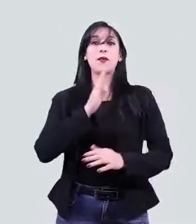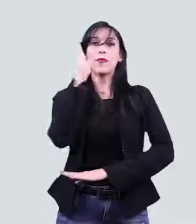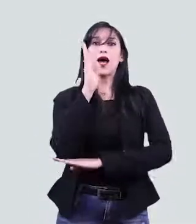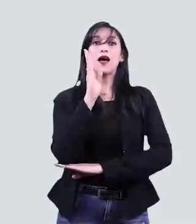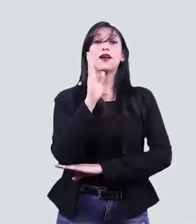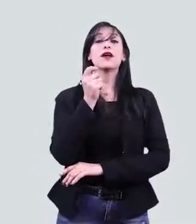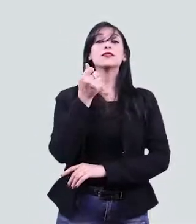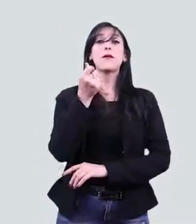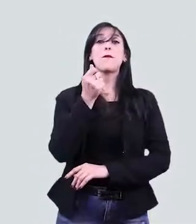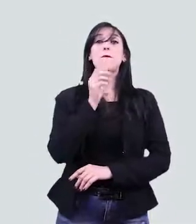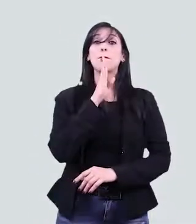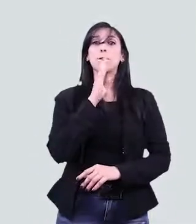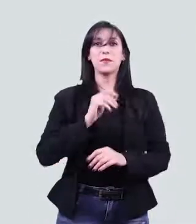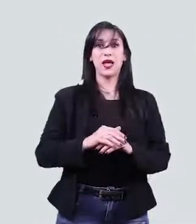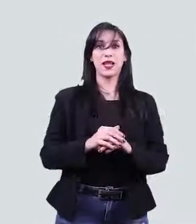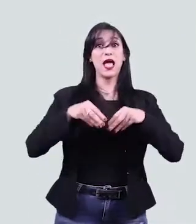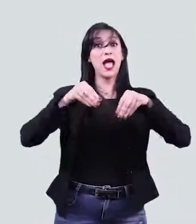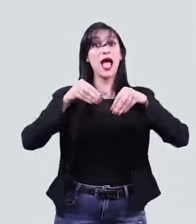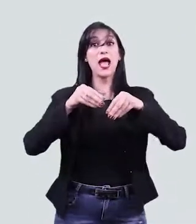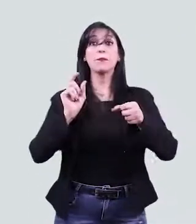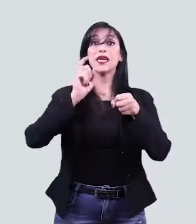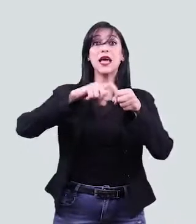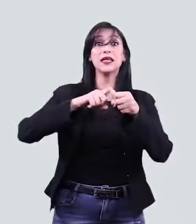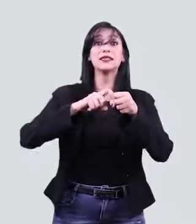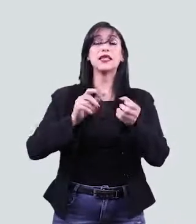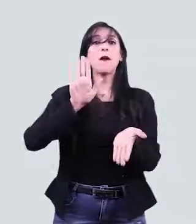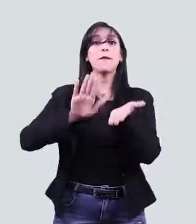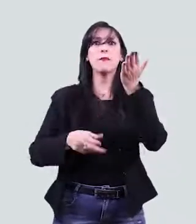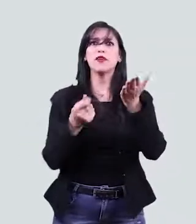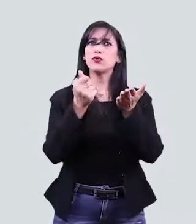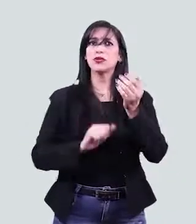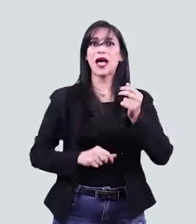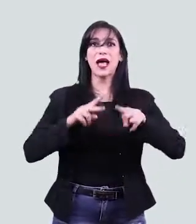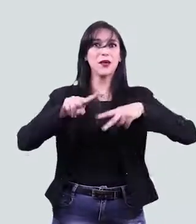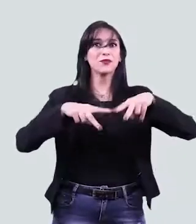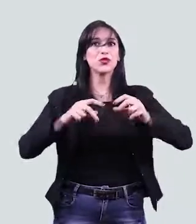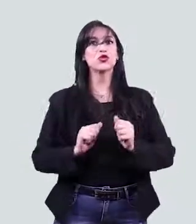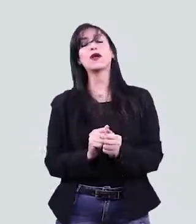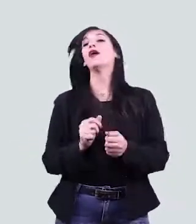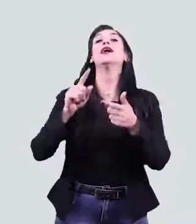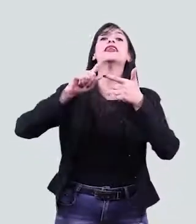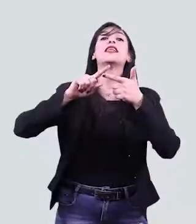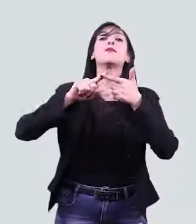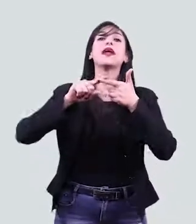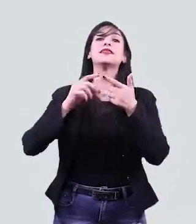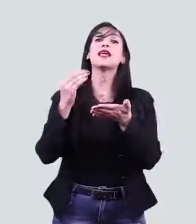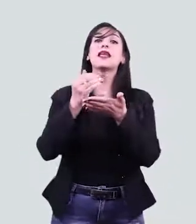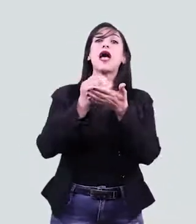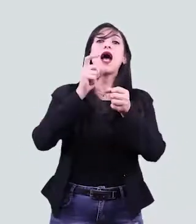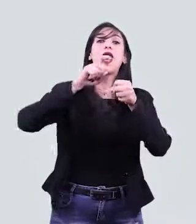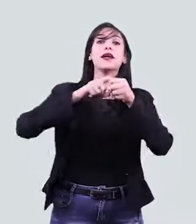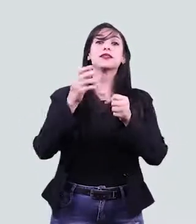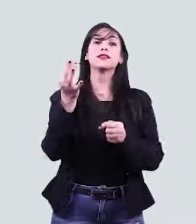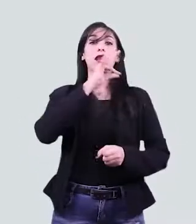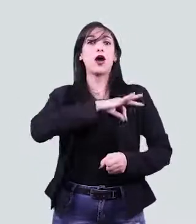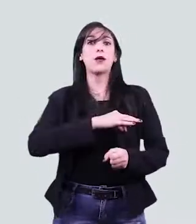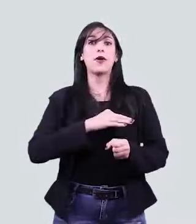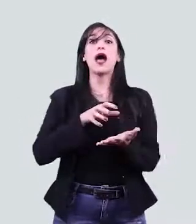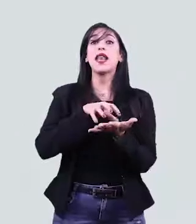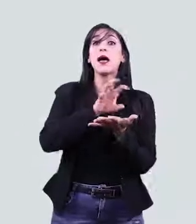sell your stock at a higher price than its purchase price. 2. Dividends, when a company distributes a portion of its